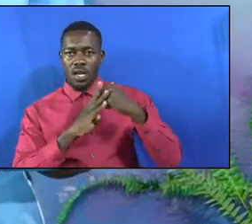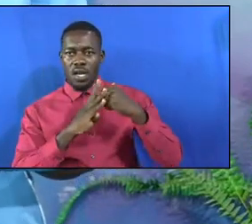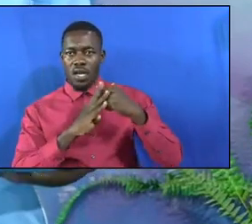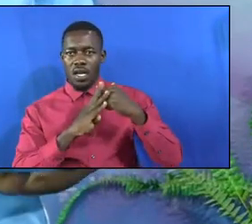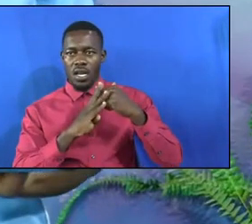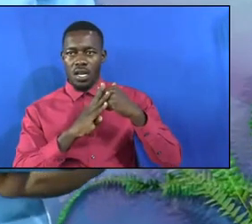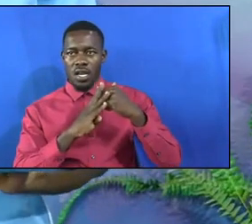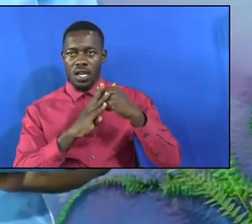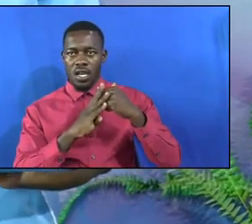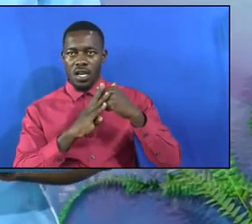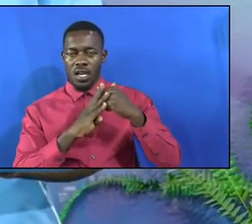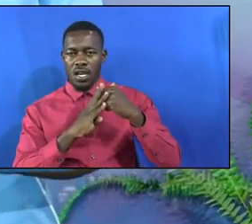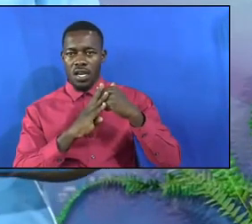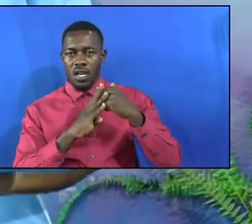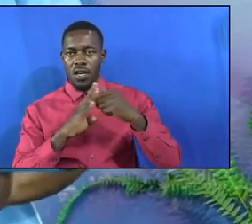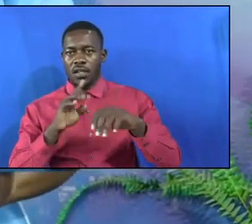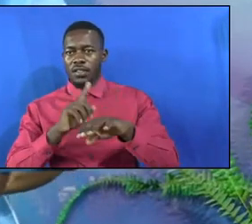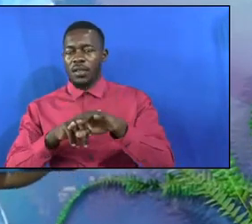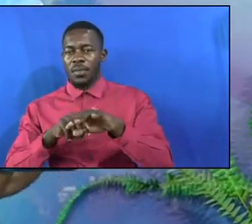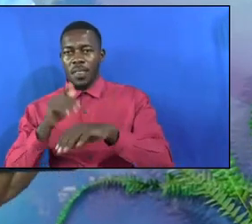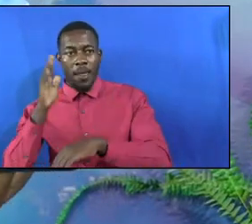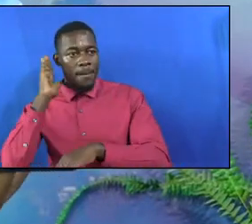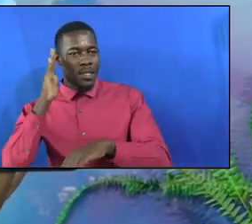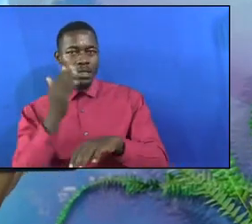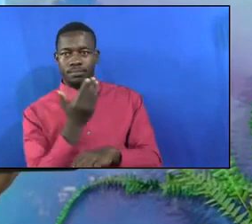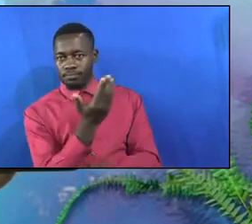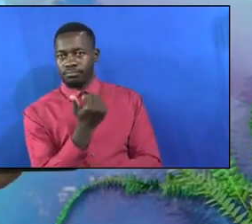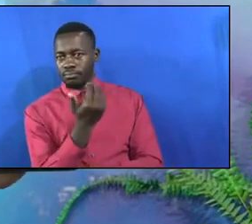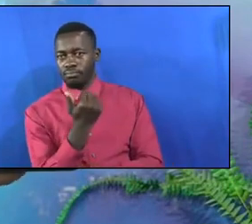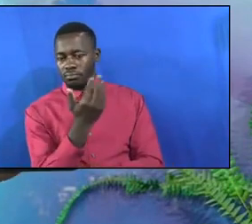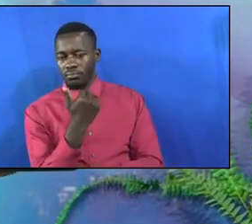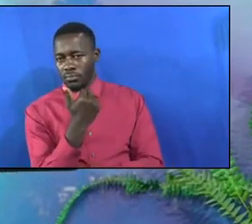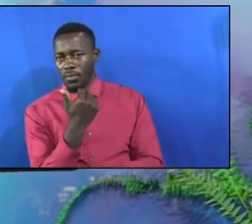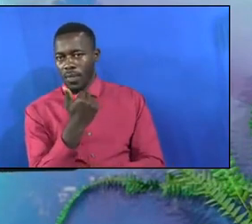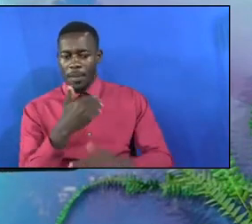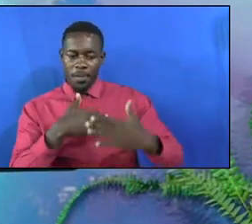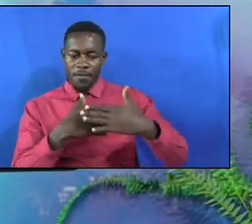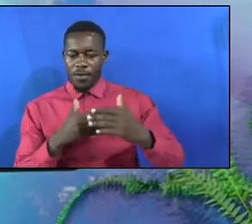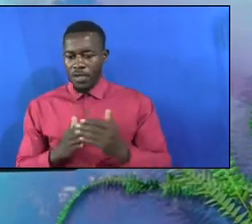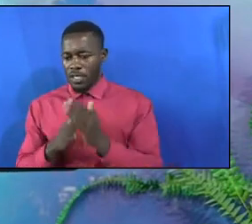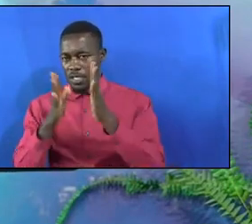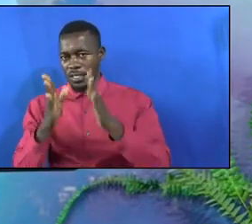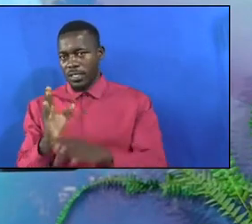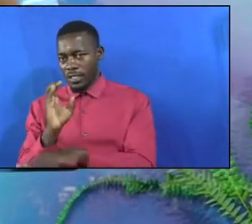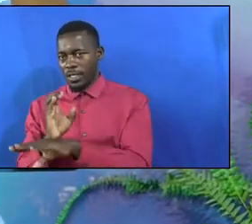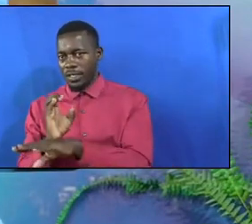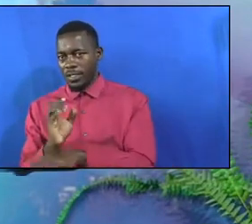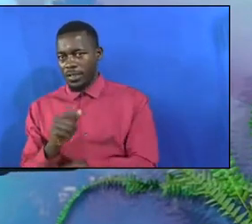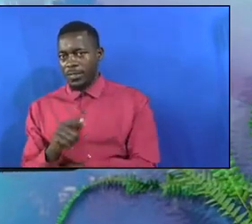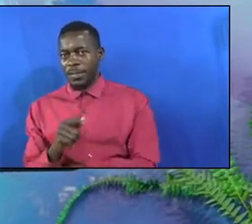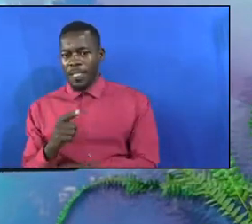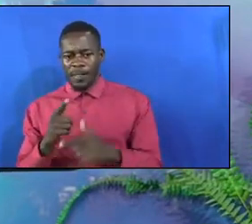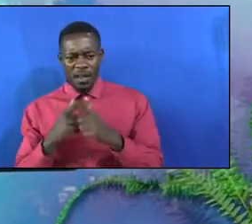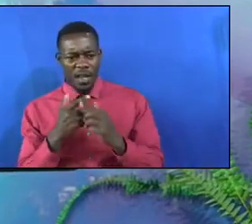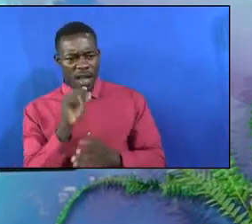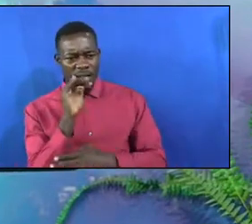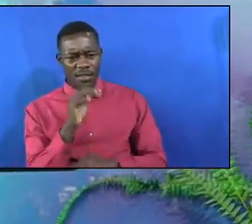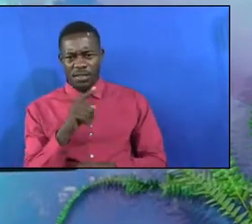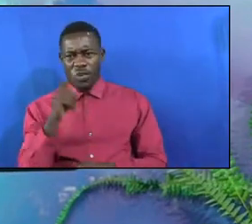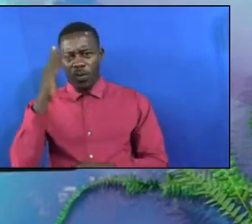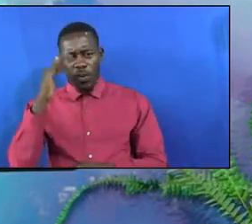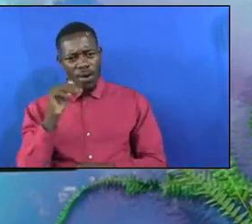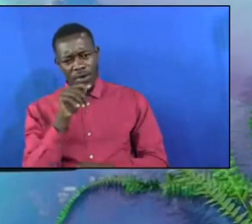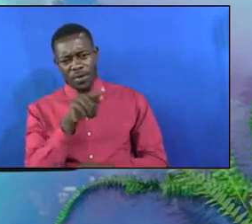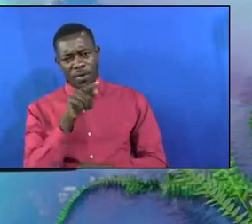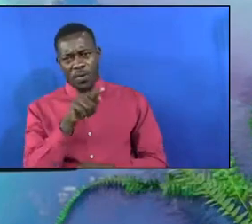29, when Peter was called before the leaders of the church and was asked, why do